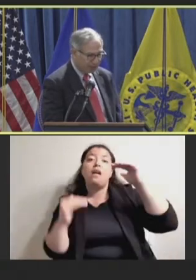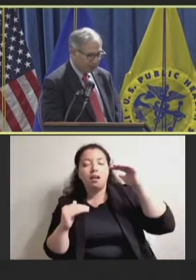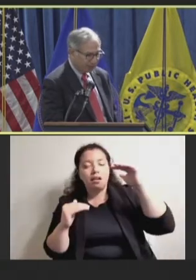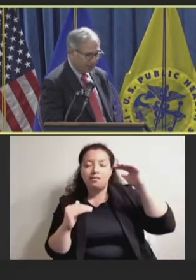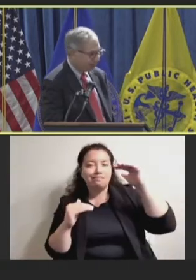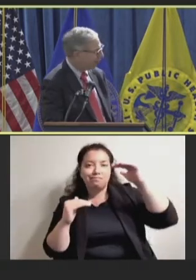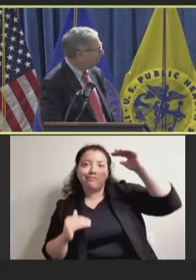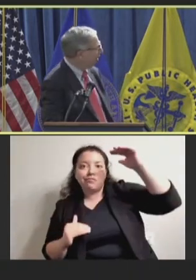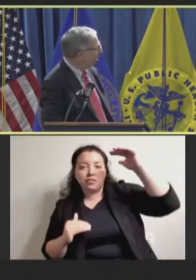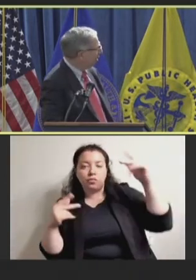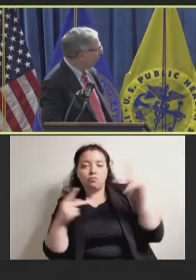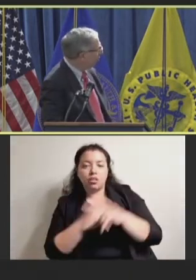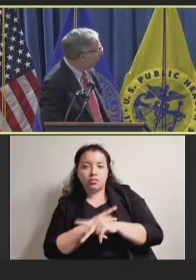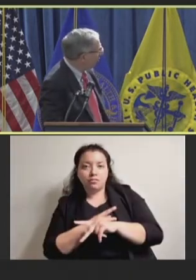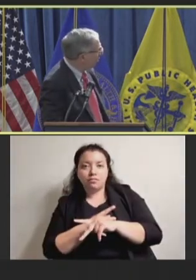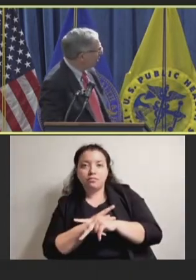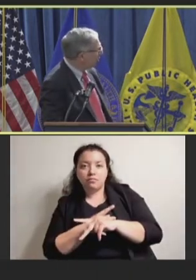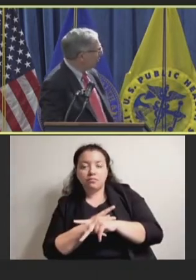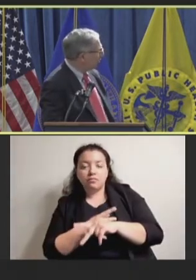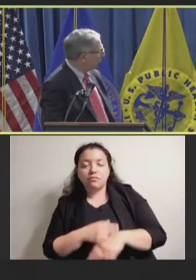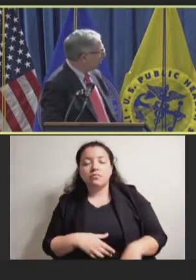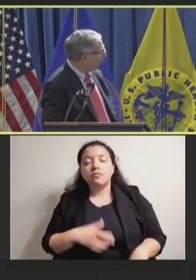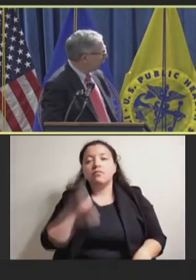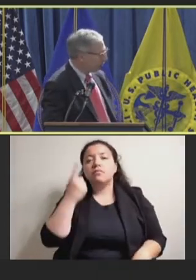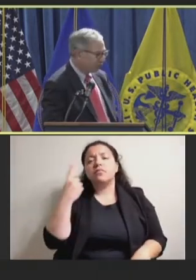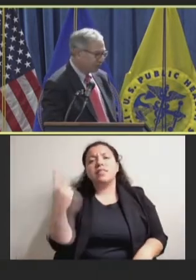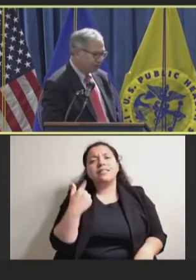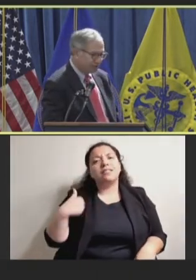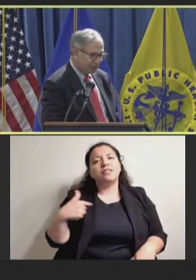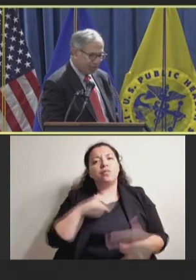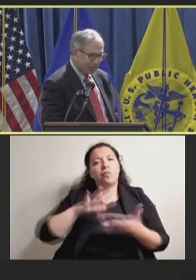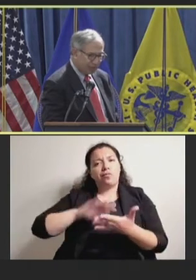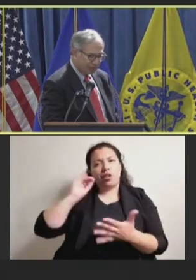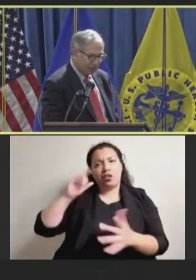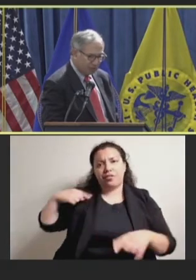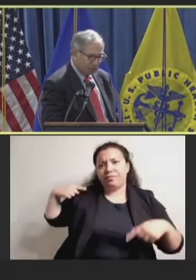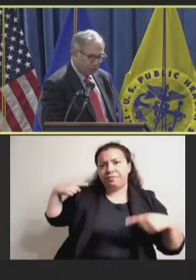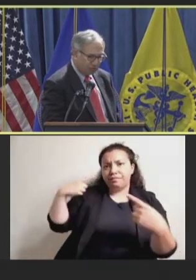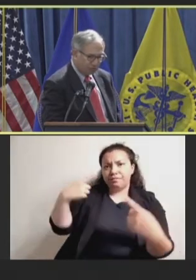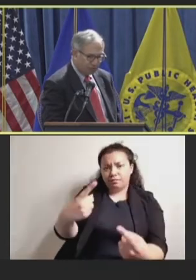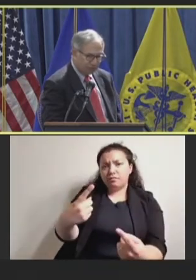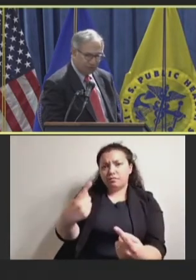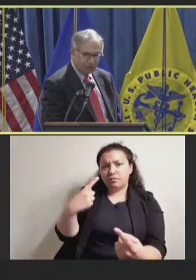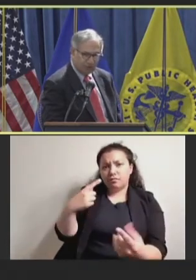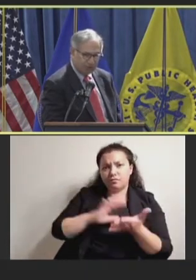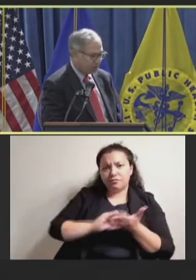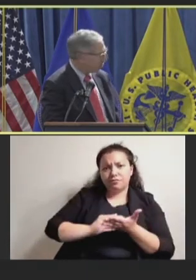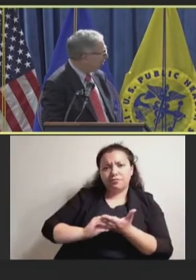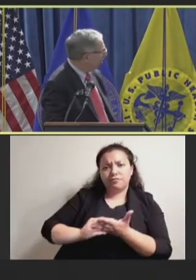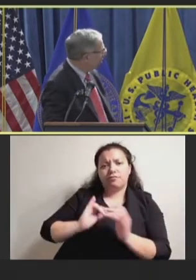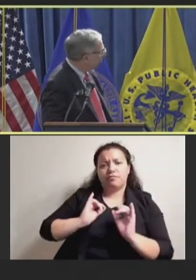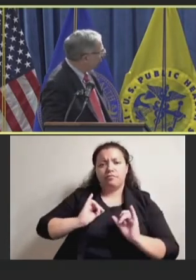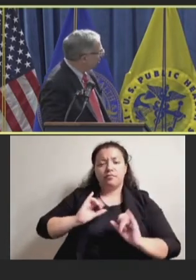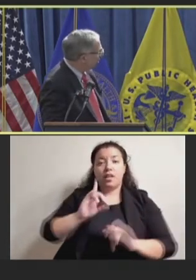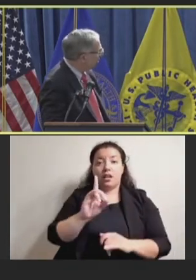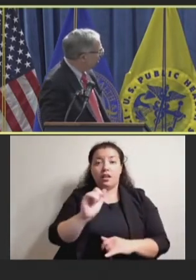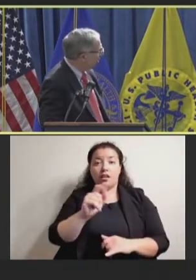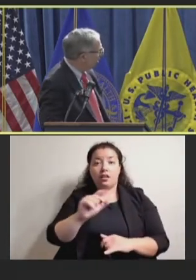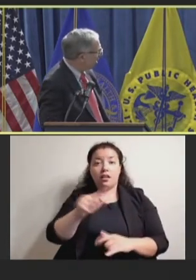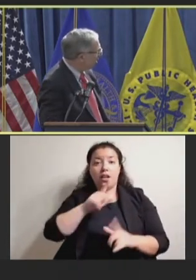And one thing that we learned as we were doing this is the data reporting practices are